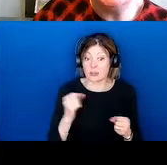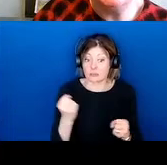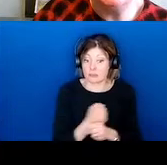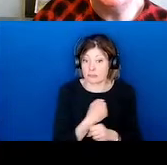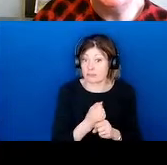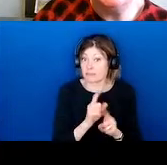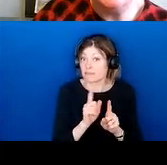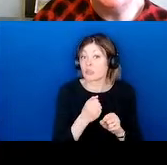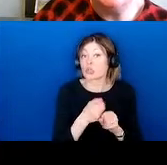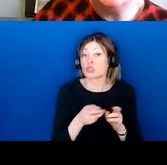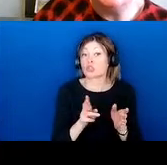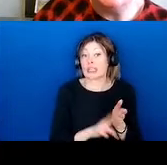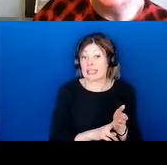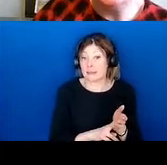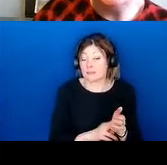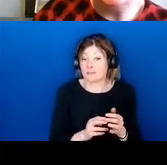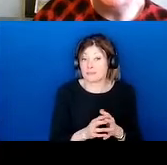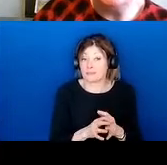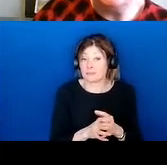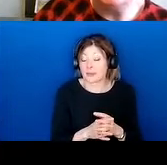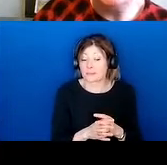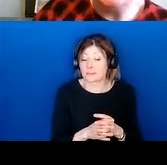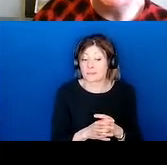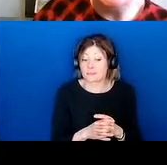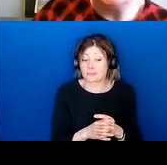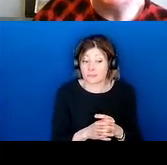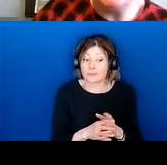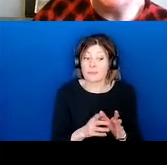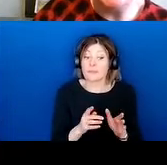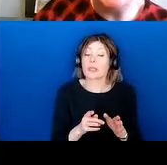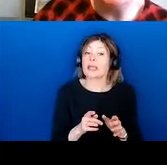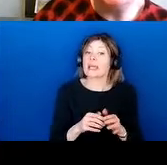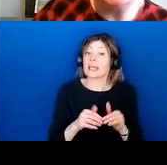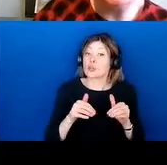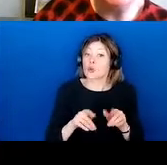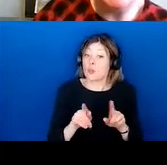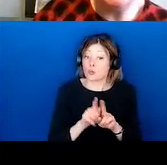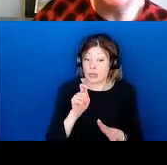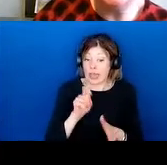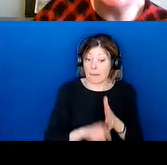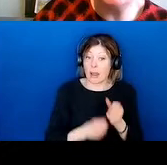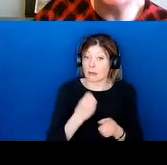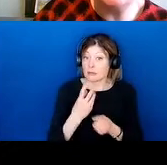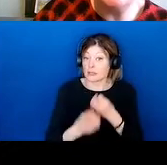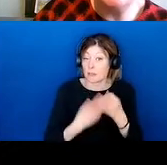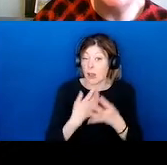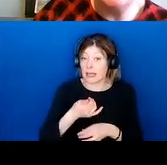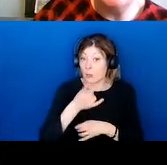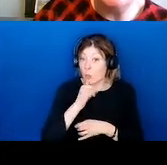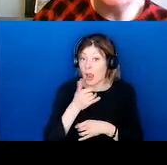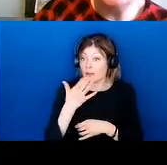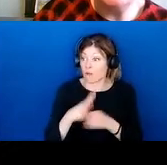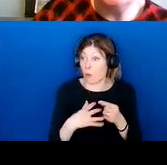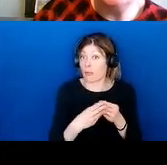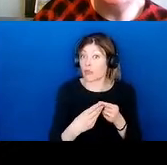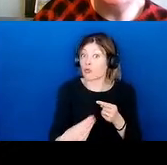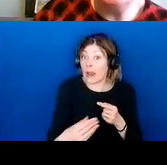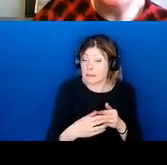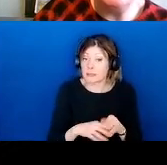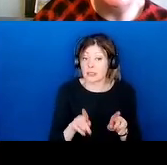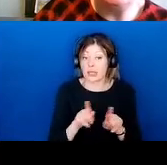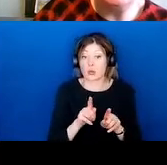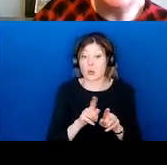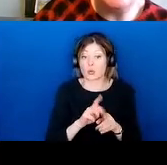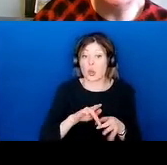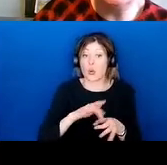Painshill gin. Also available from the shop is sparkling wine produced from Painshill's grapes and honey from